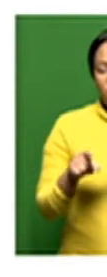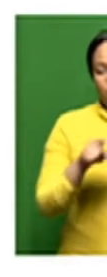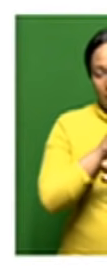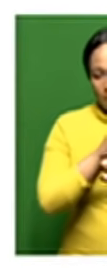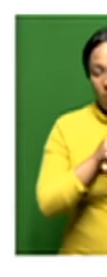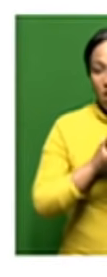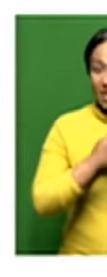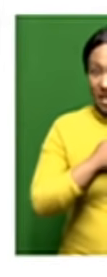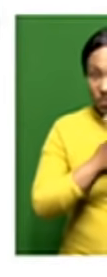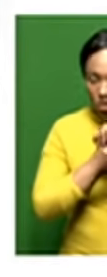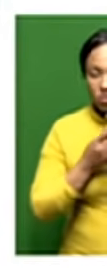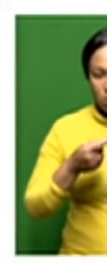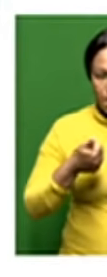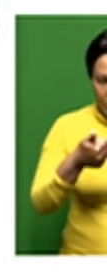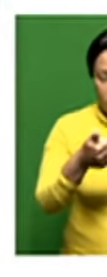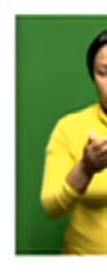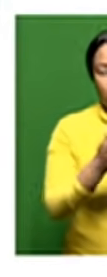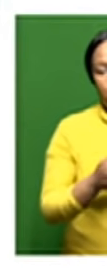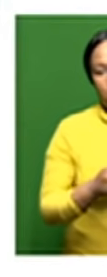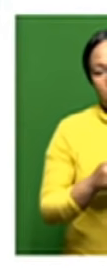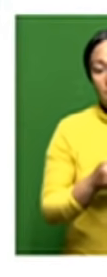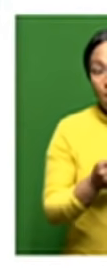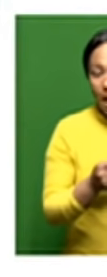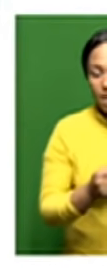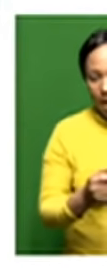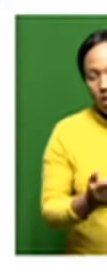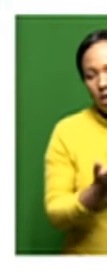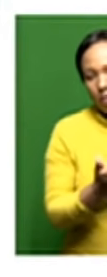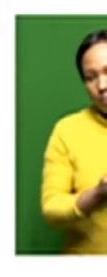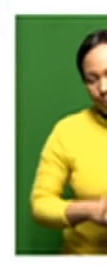for your own safety, take that back and you'll be able to get a refund. All right. That